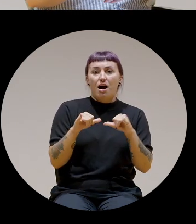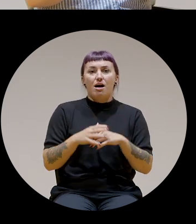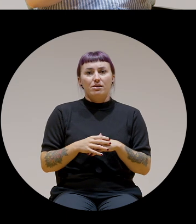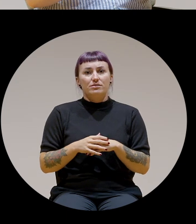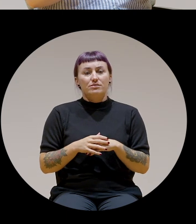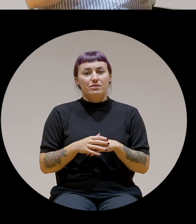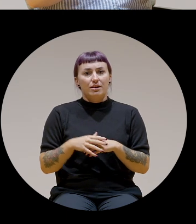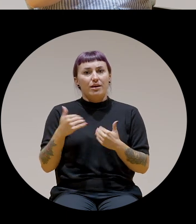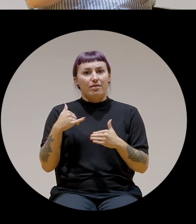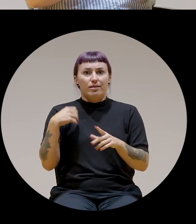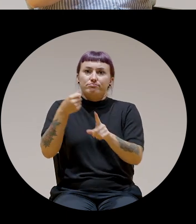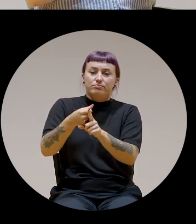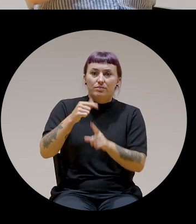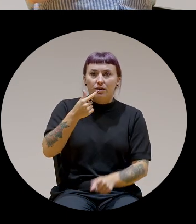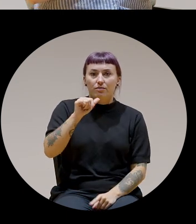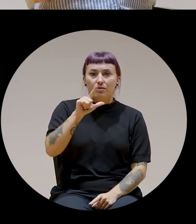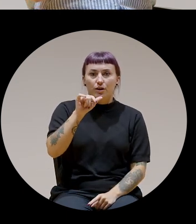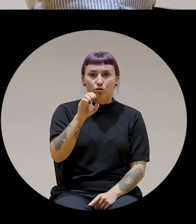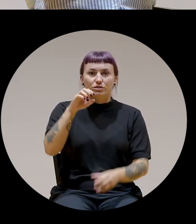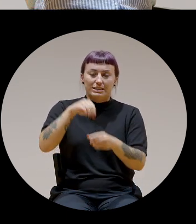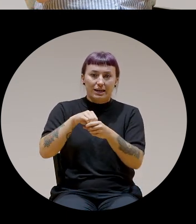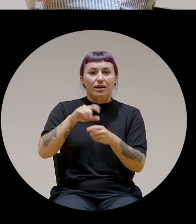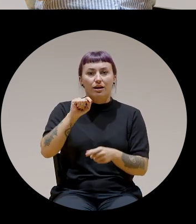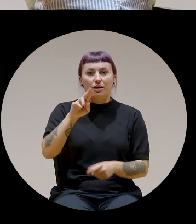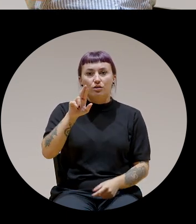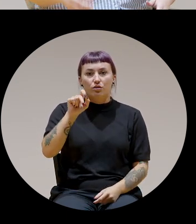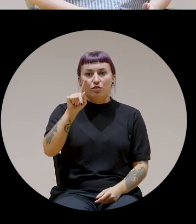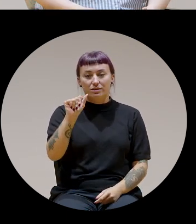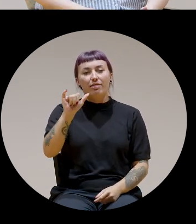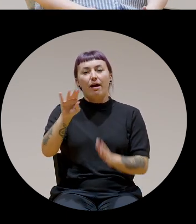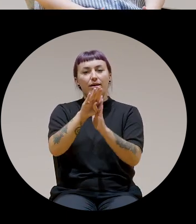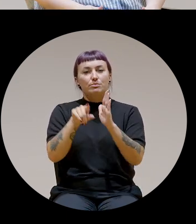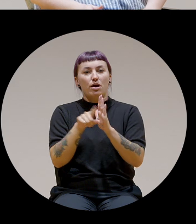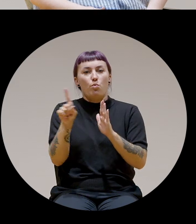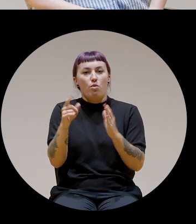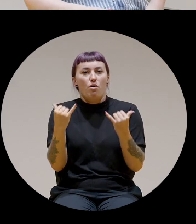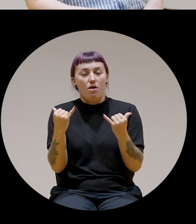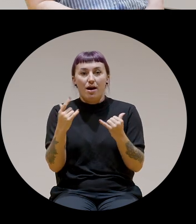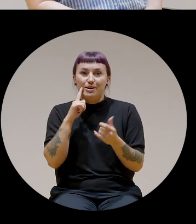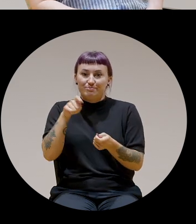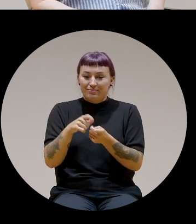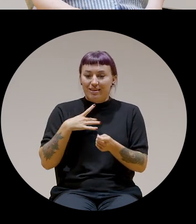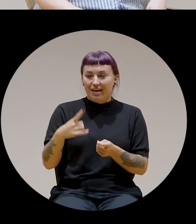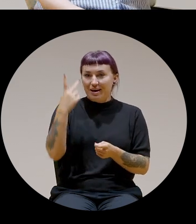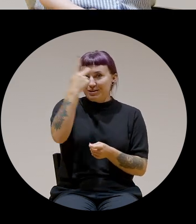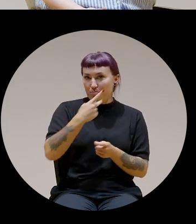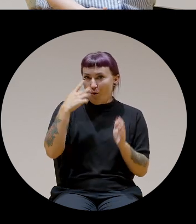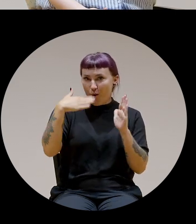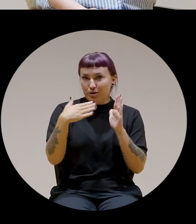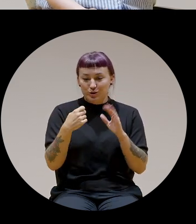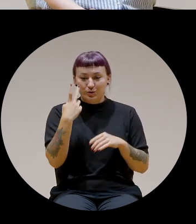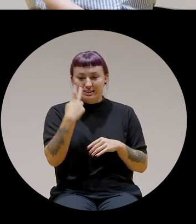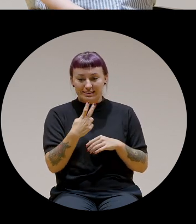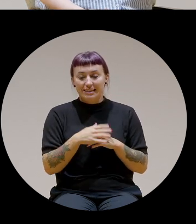caliber of Gilcrease in Tulsa. So that's kind of the background on where we are. And I particularly like this portrait here, which